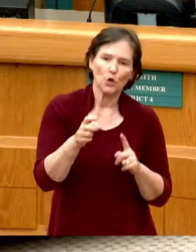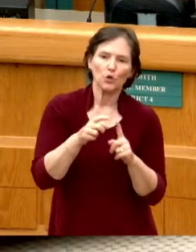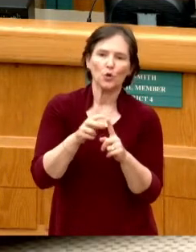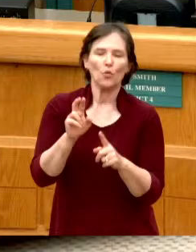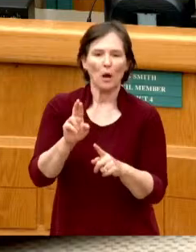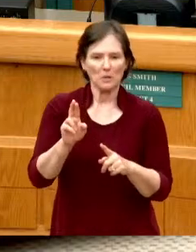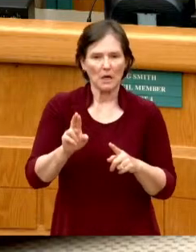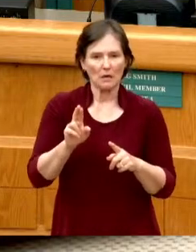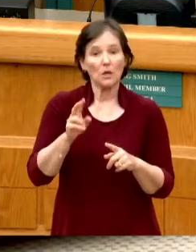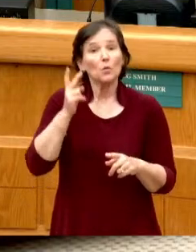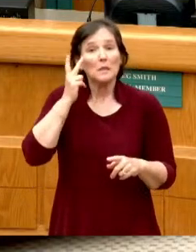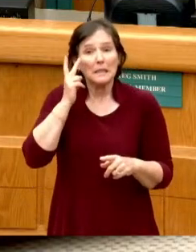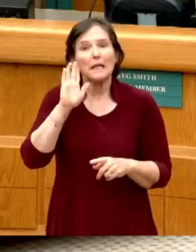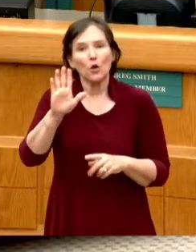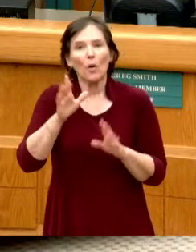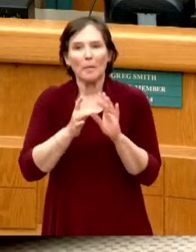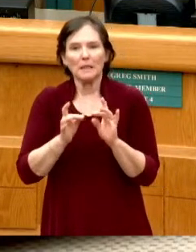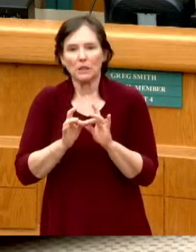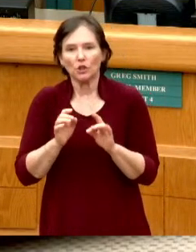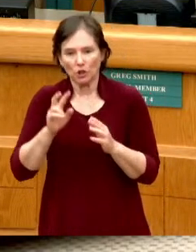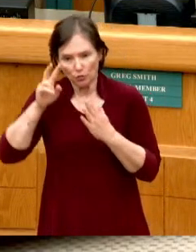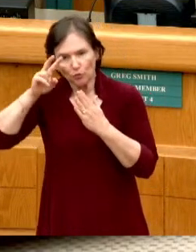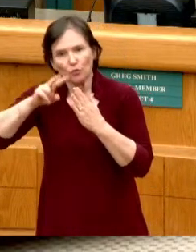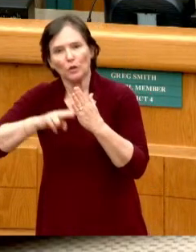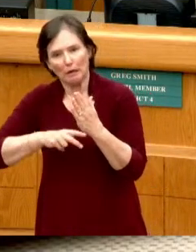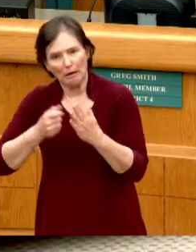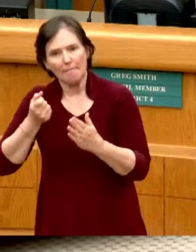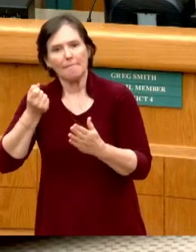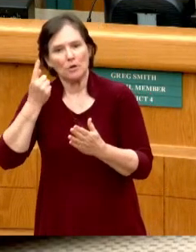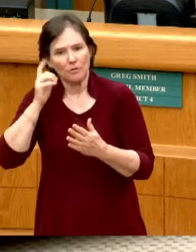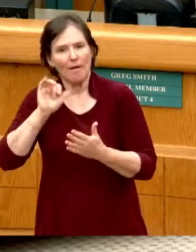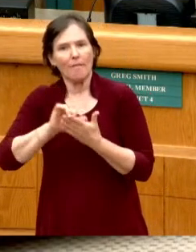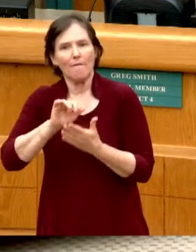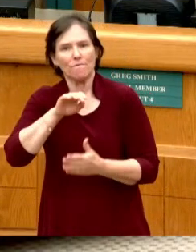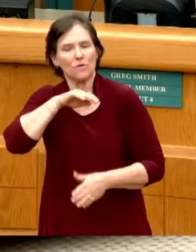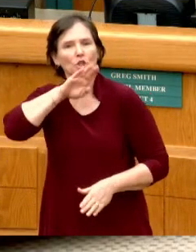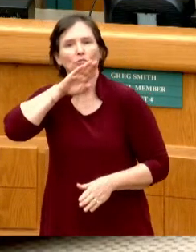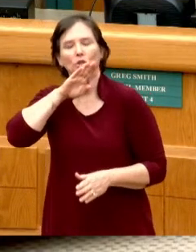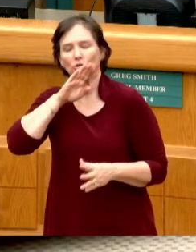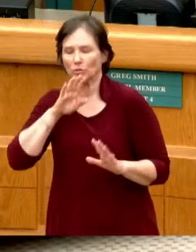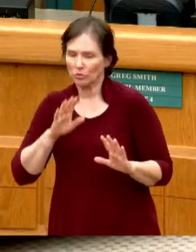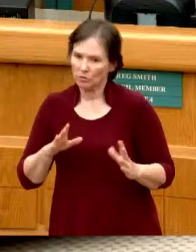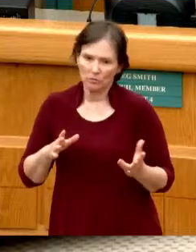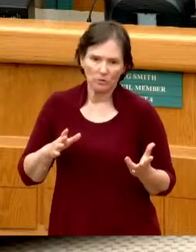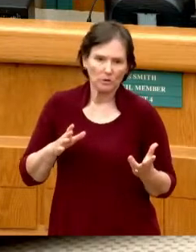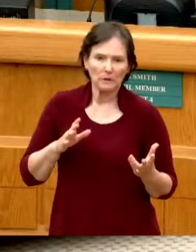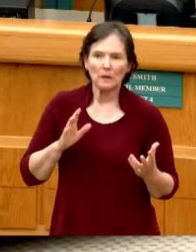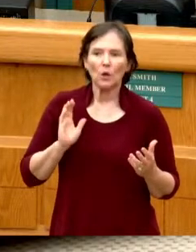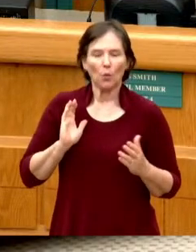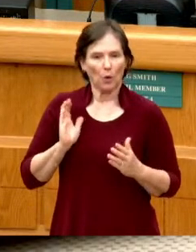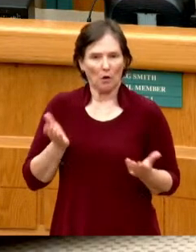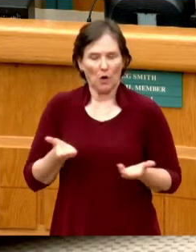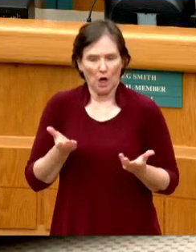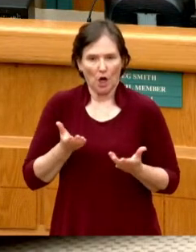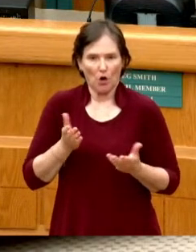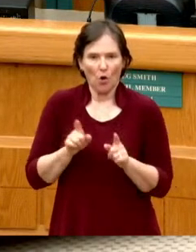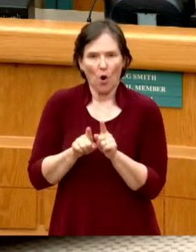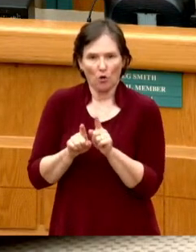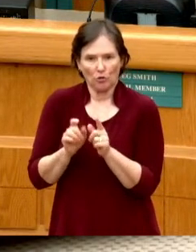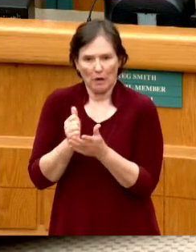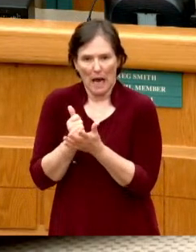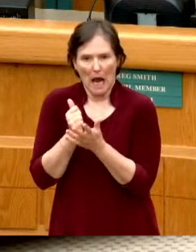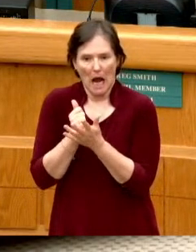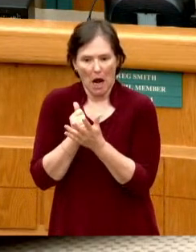your messages, we are reading them, and we understand that frustration. And we are here also to help move that